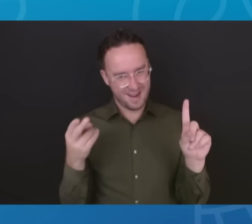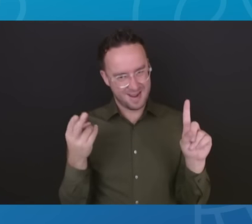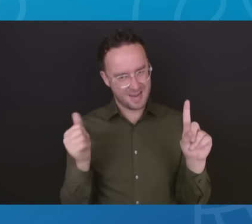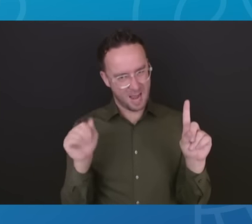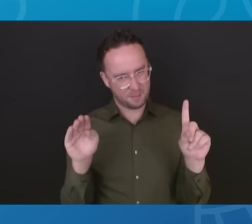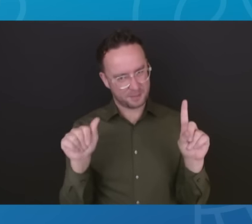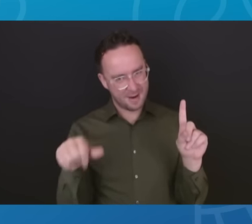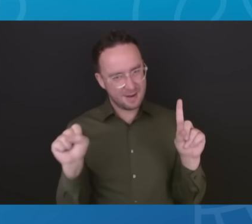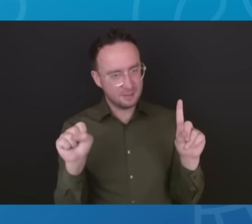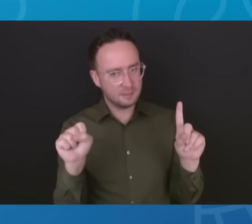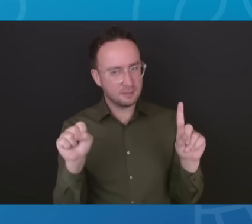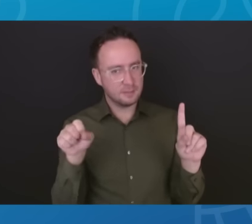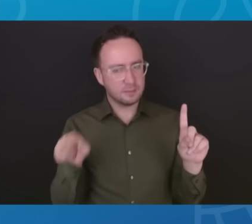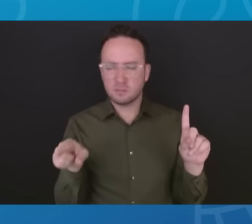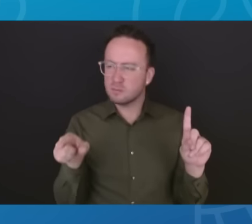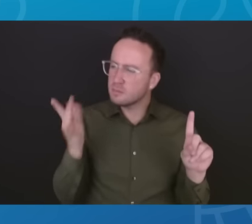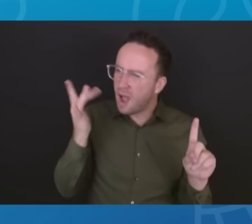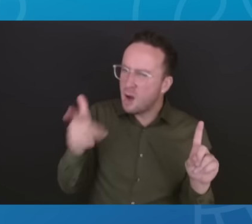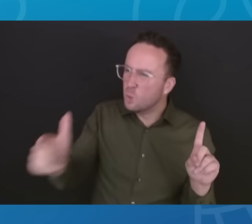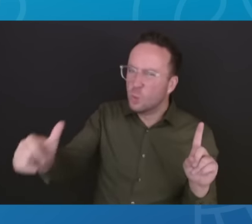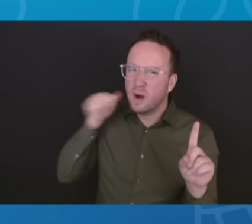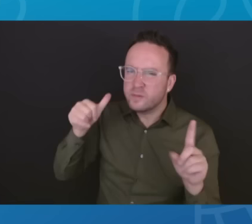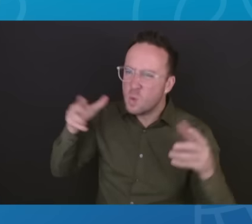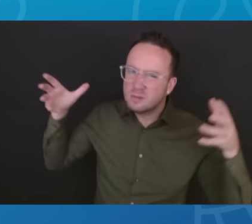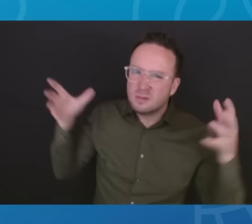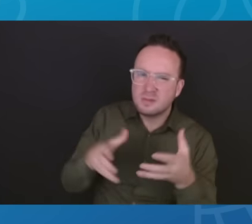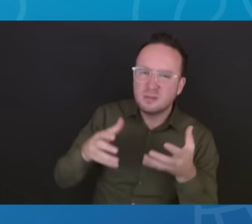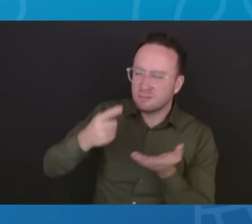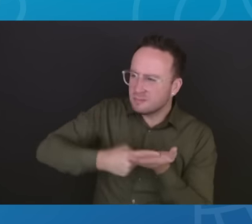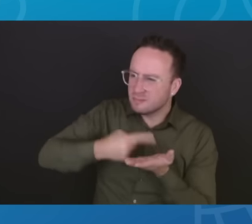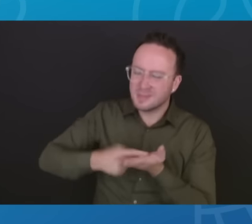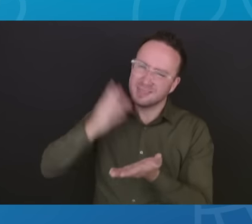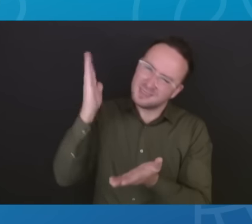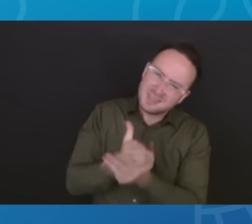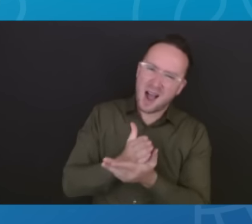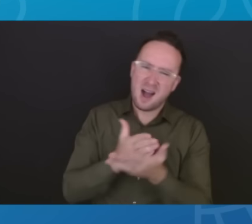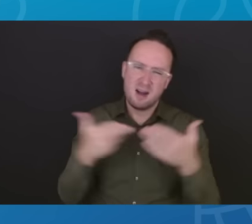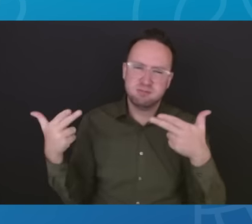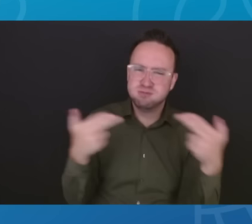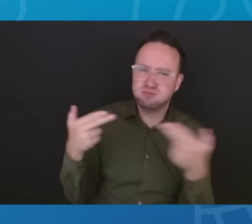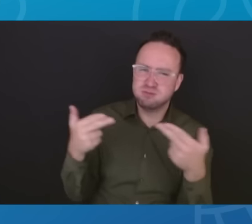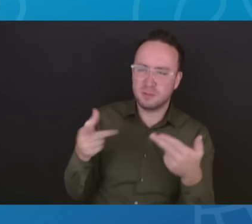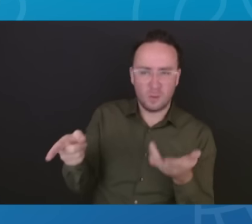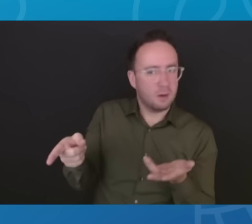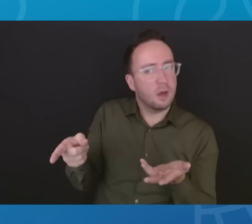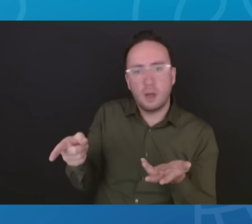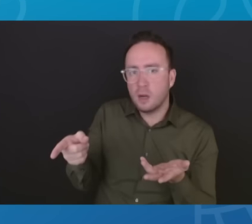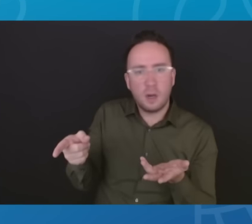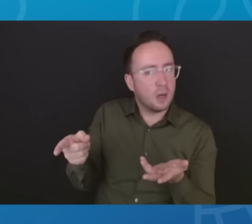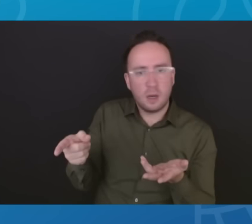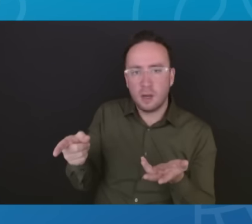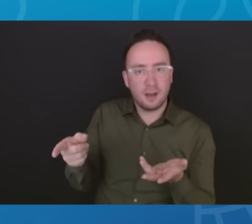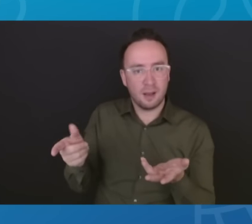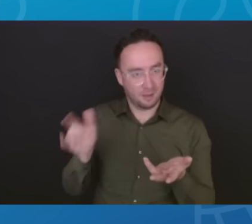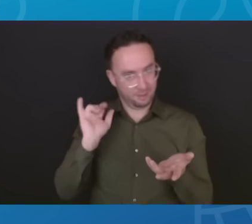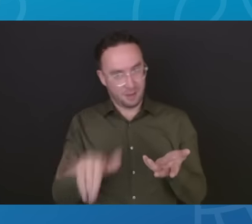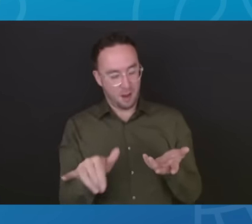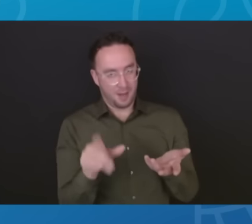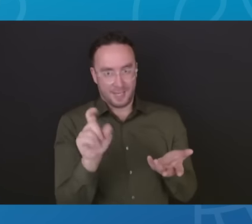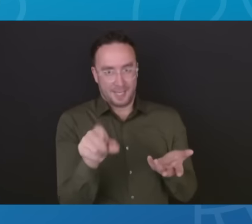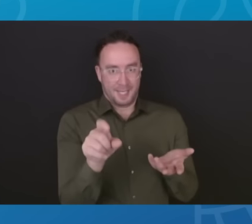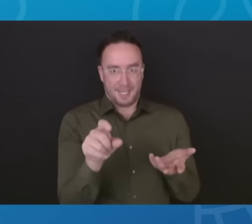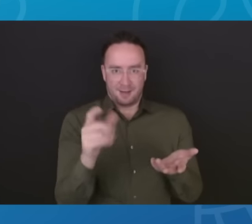meaningfully on a ceasefire that would in every way alleviate the suffering of the Palestinian people. But I don't think it's